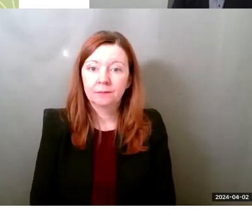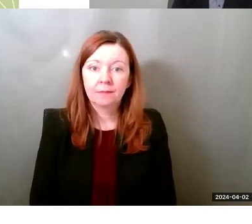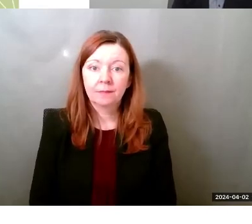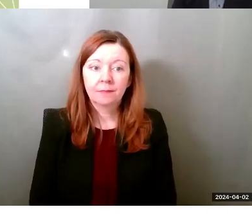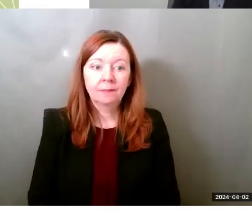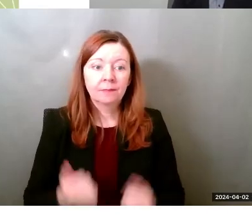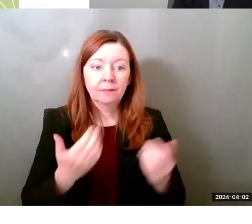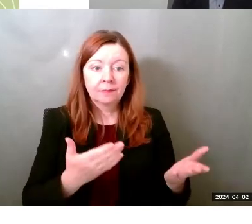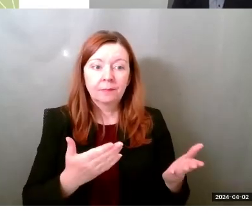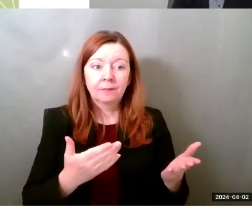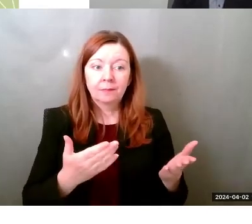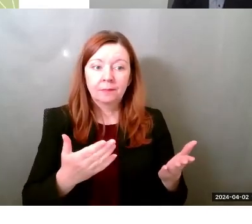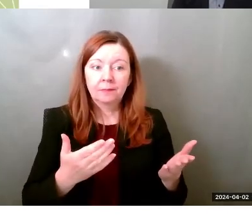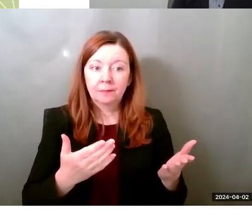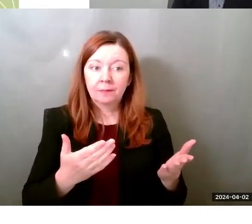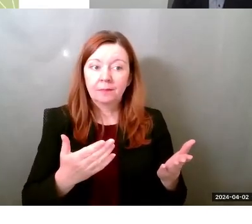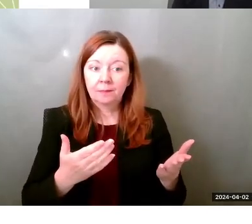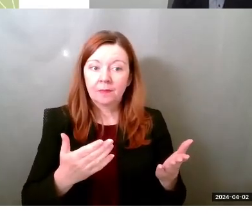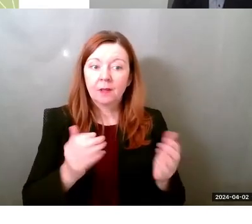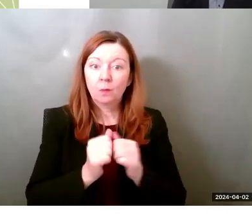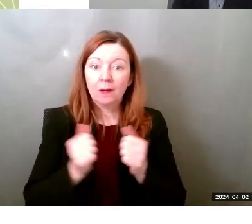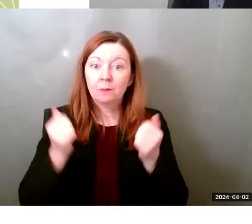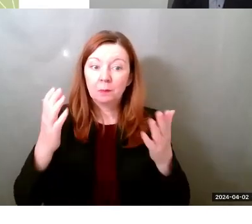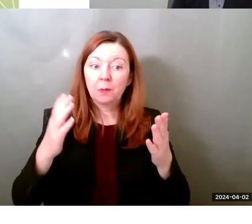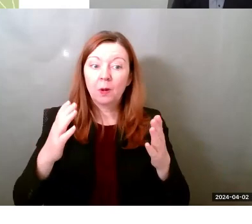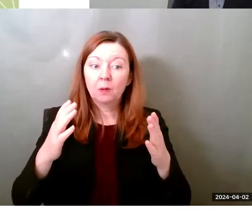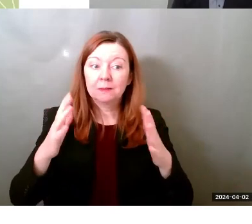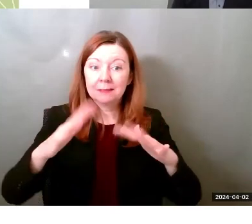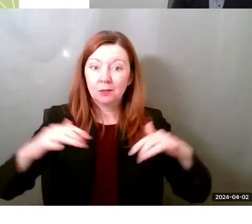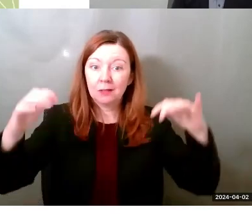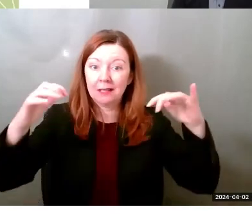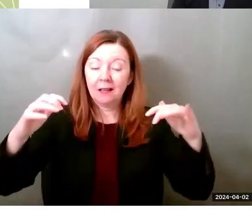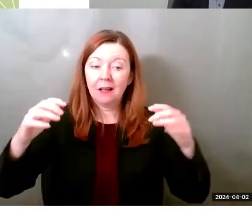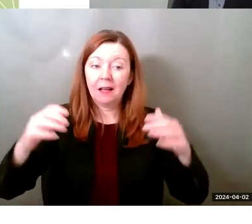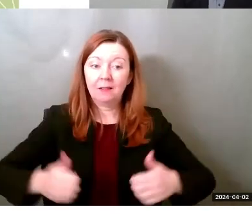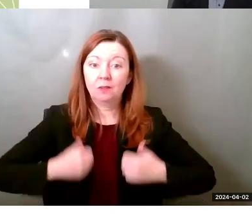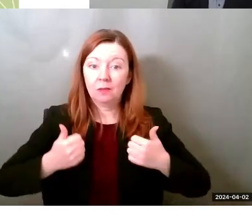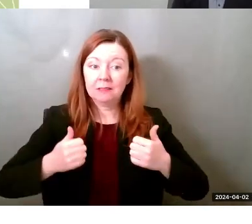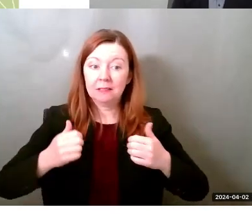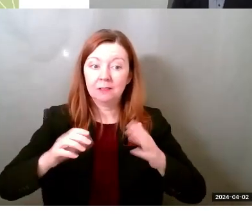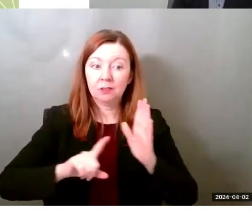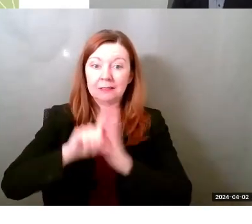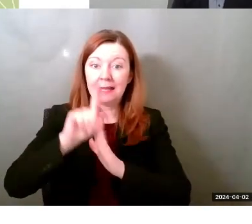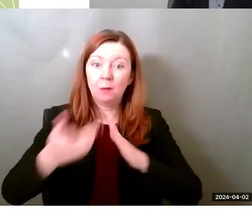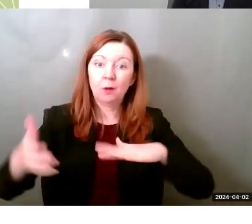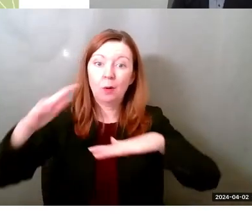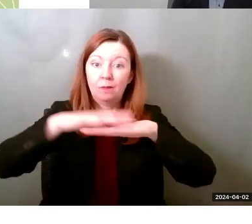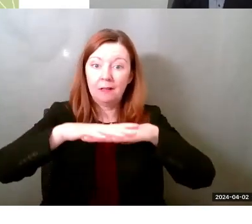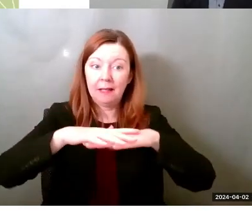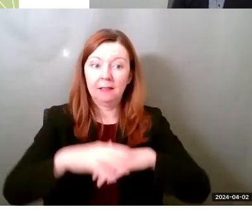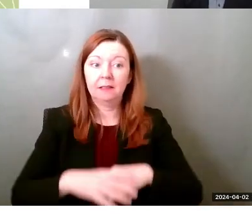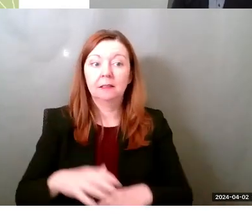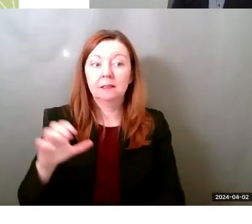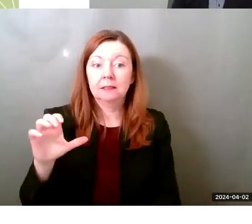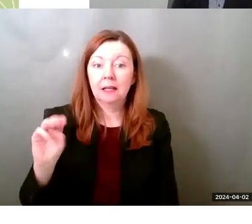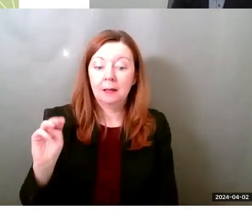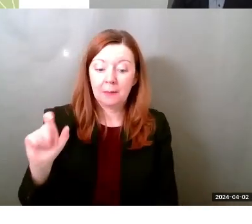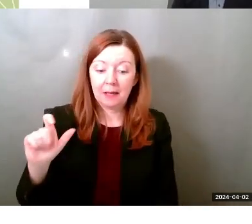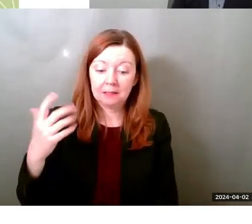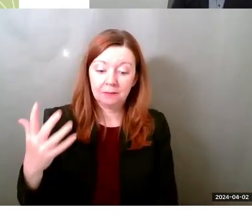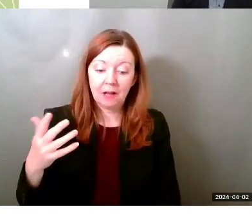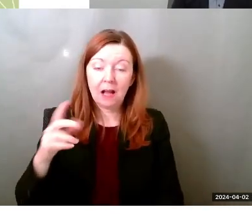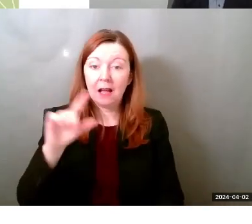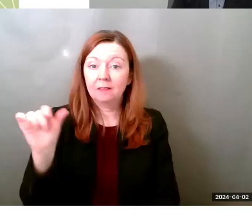This is a contextual height map with the proposed arena and the residential tower overlaid on the map. CMX5 zoning